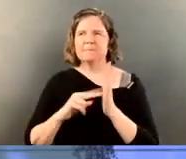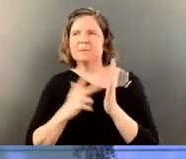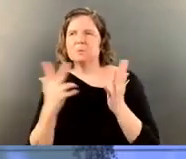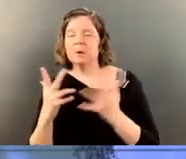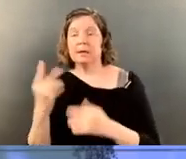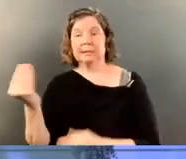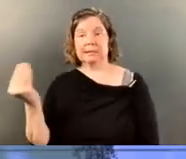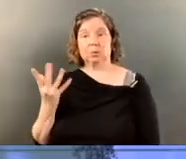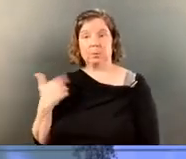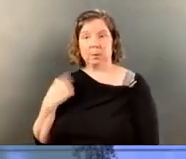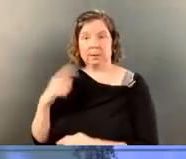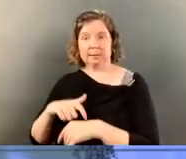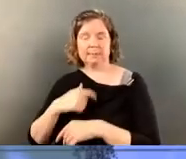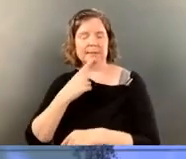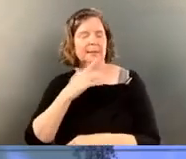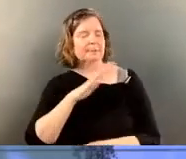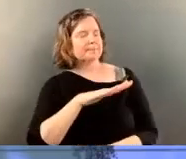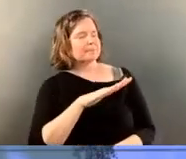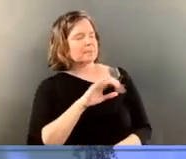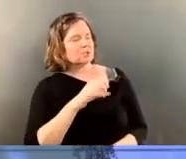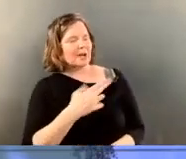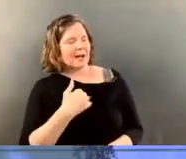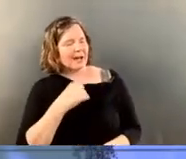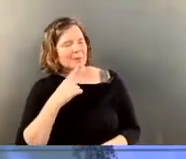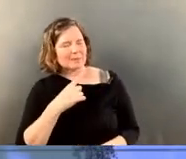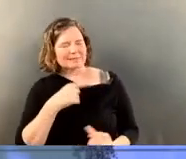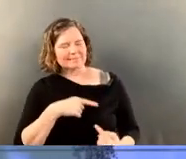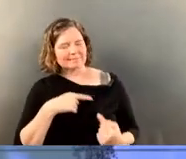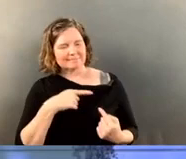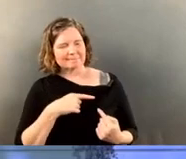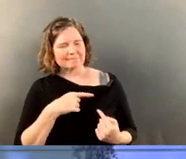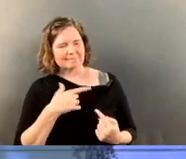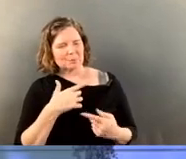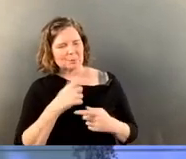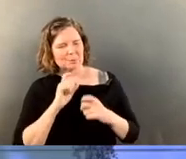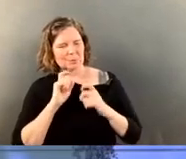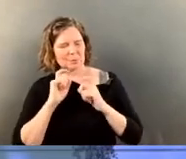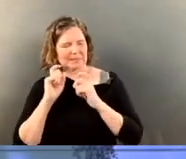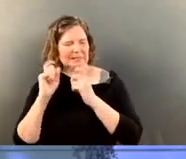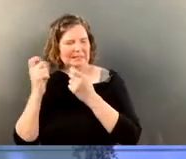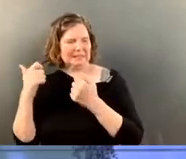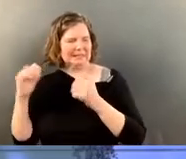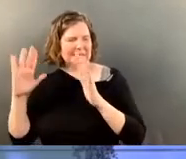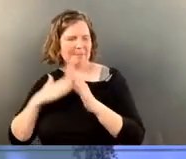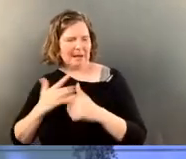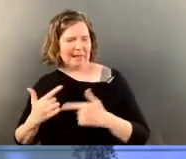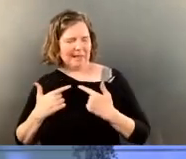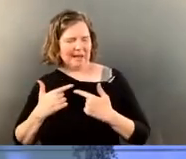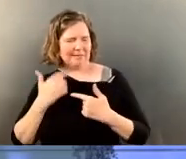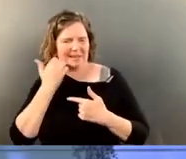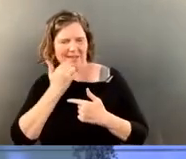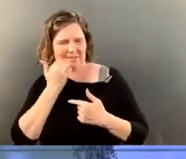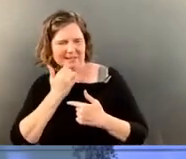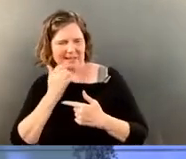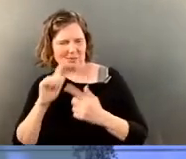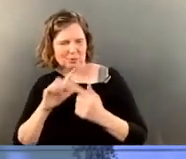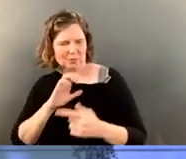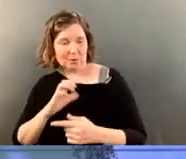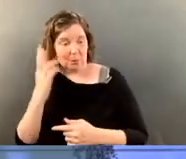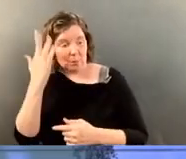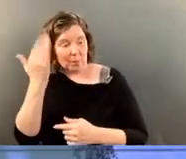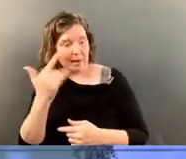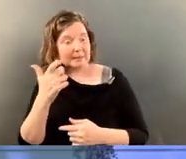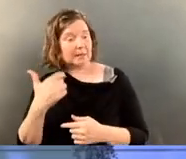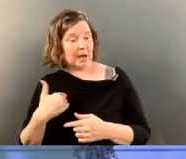said to me at one point, he said, Josh, I really struggle to give my life to Christ on a regular basis. And the reason I do is because